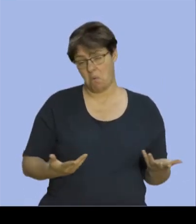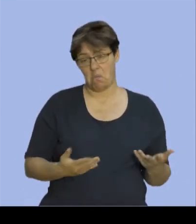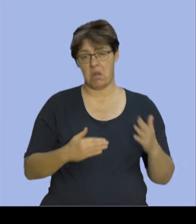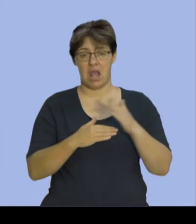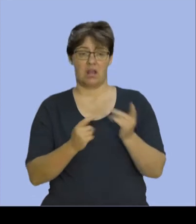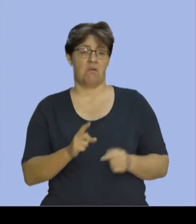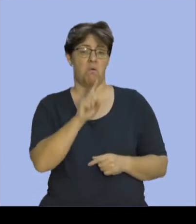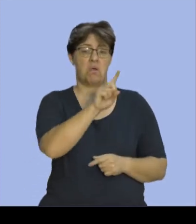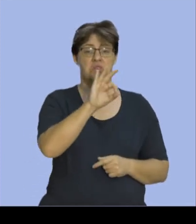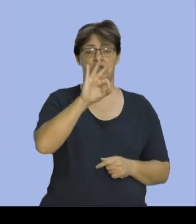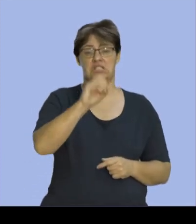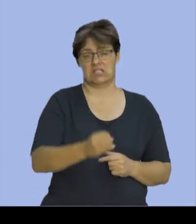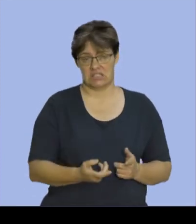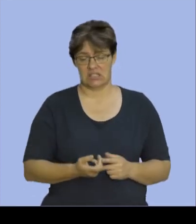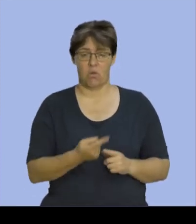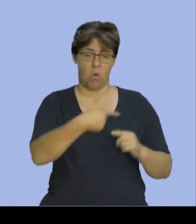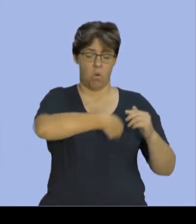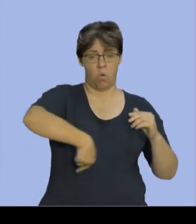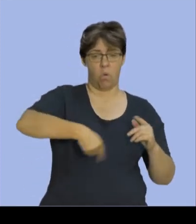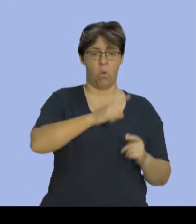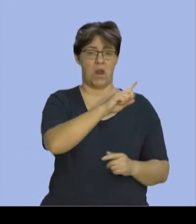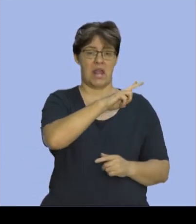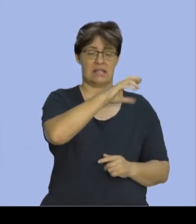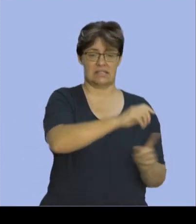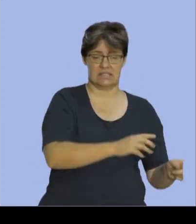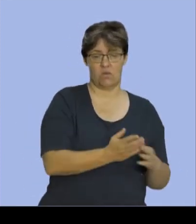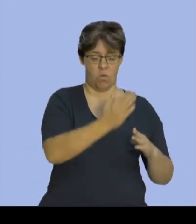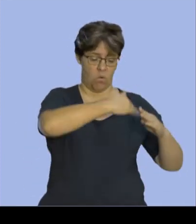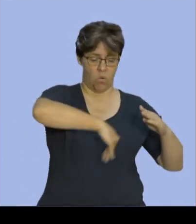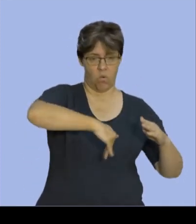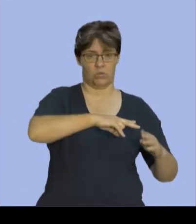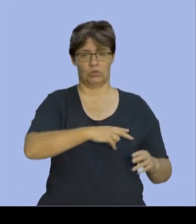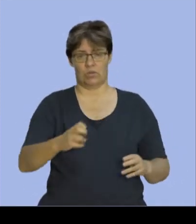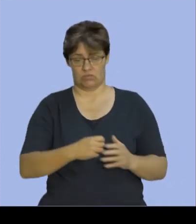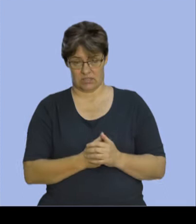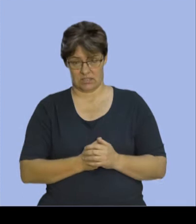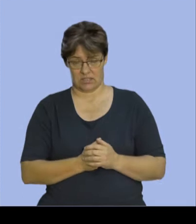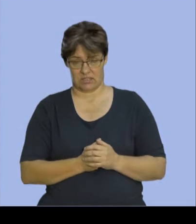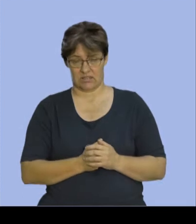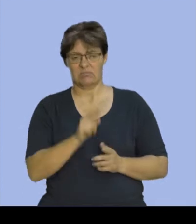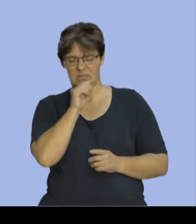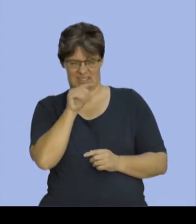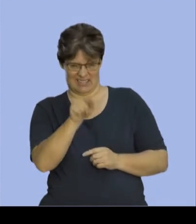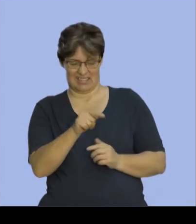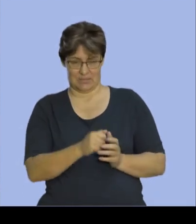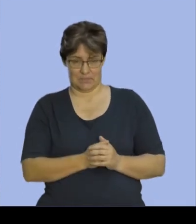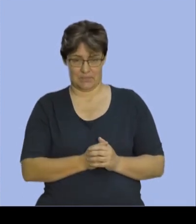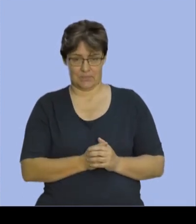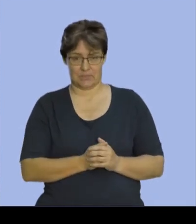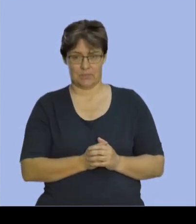of 130 degrees and 180 degrees and 200 degrees. So that's what I really mean